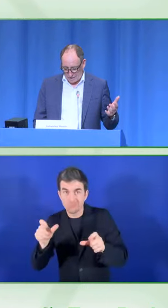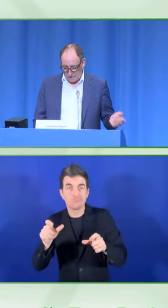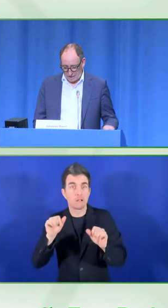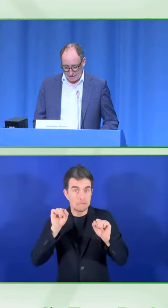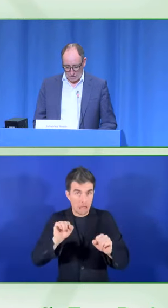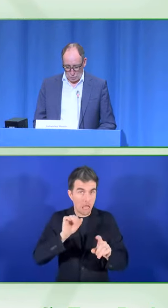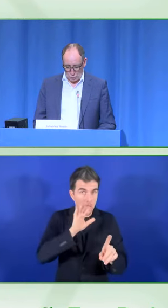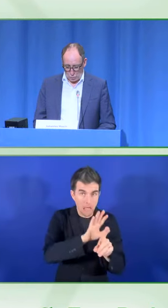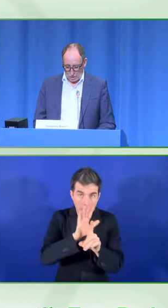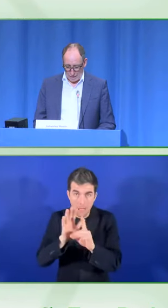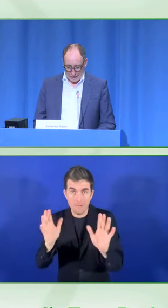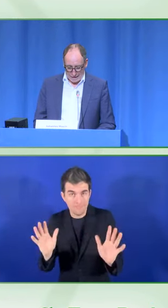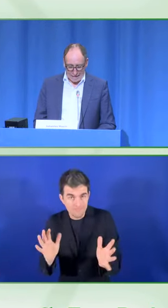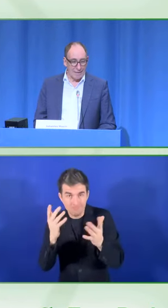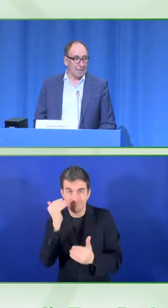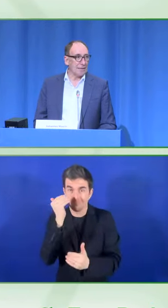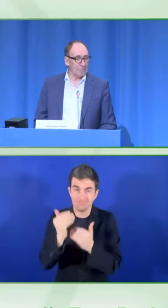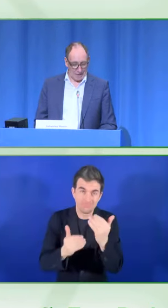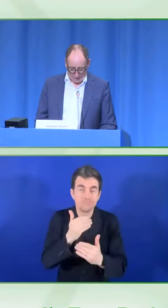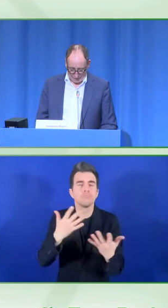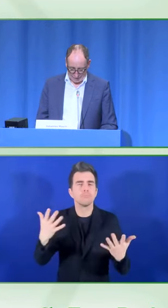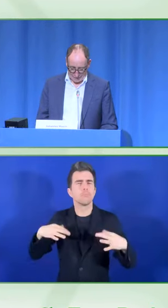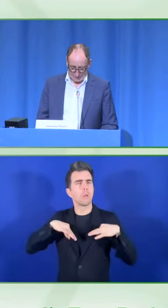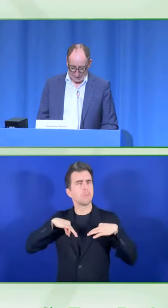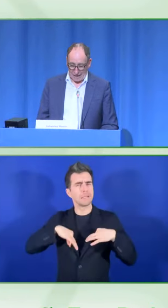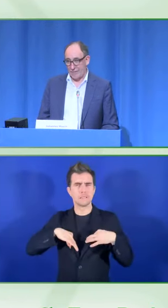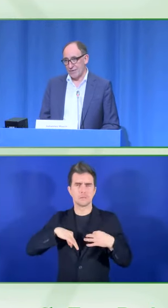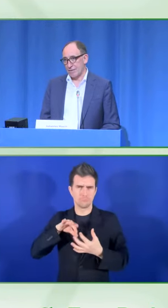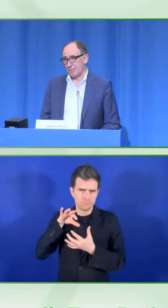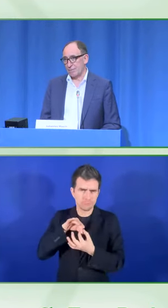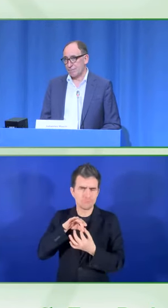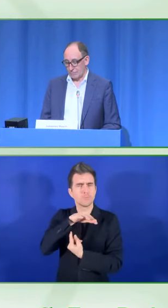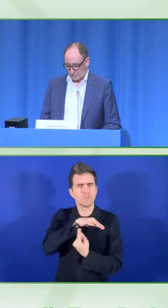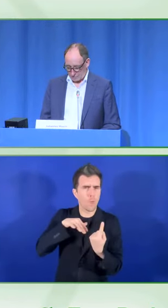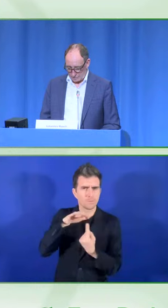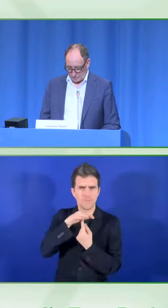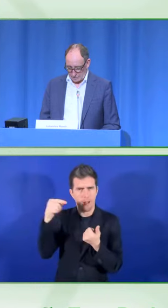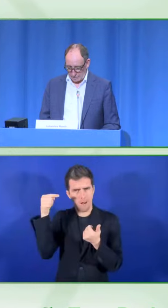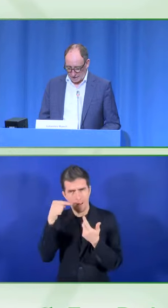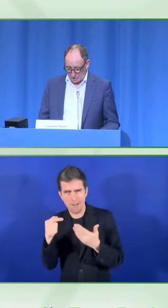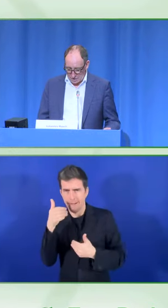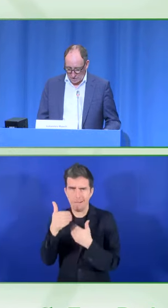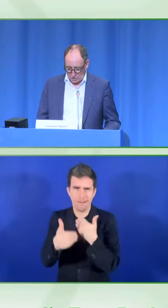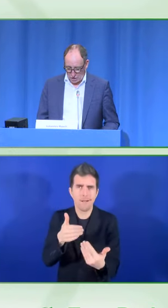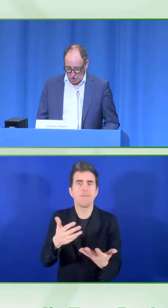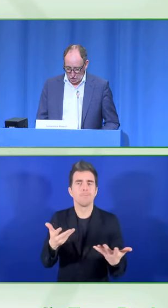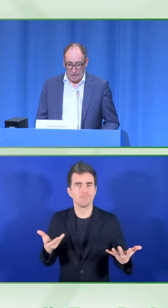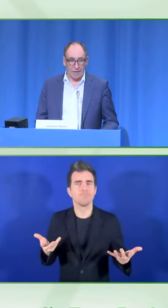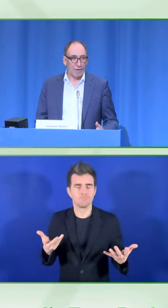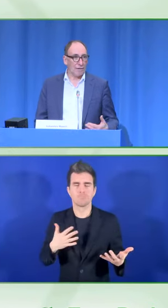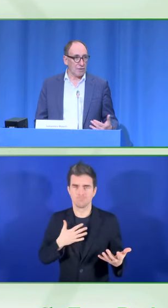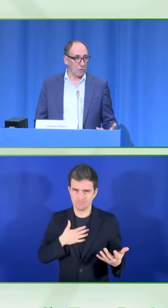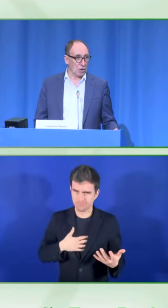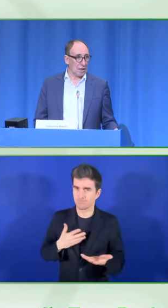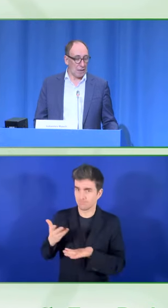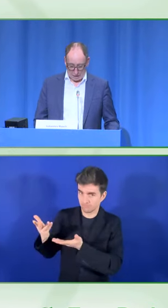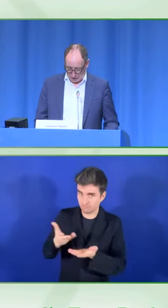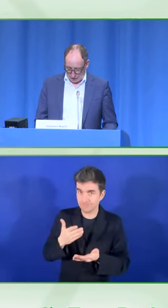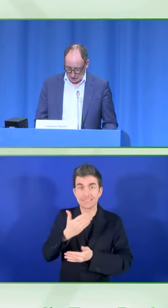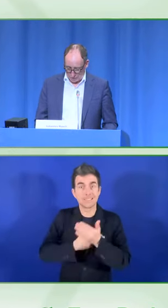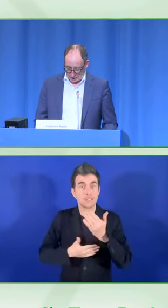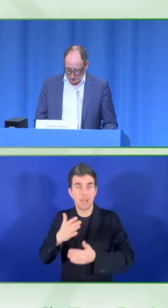with disabilities to lead independent lives, but also to enjoy